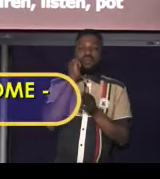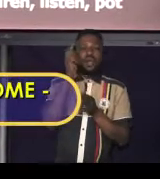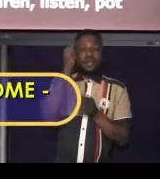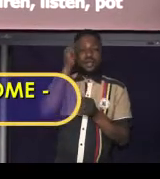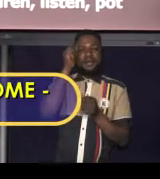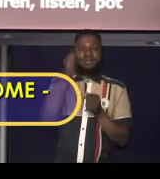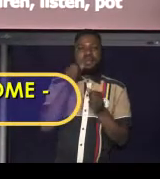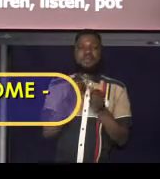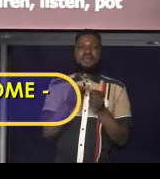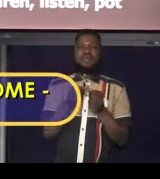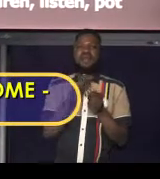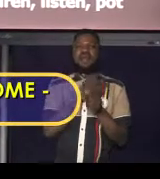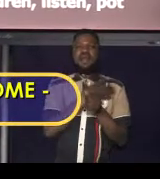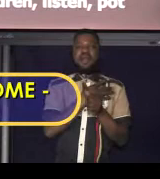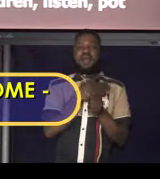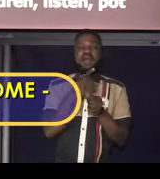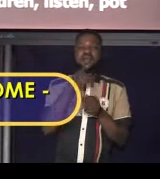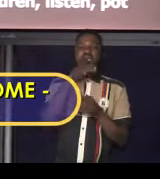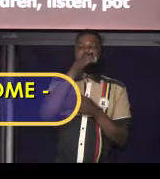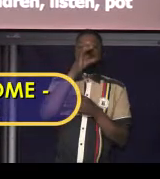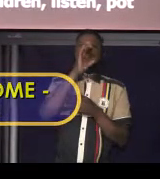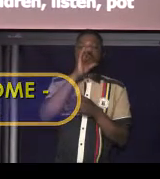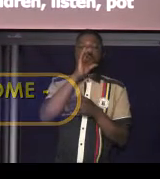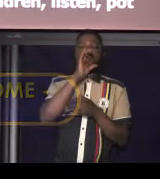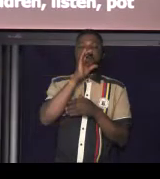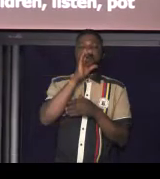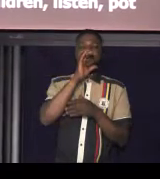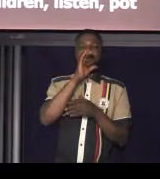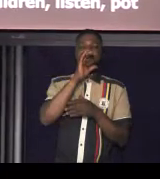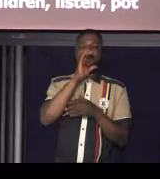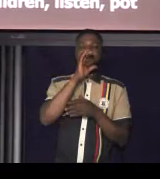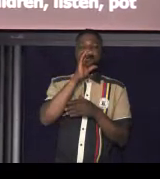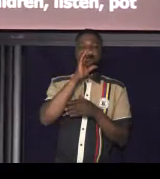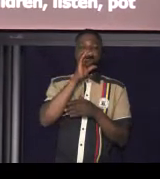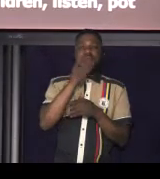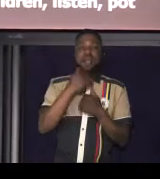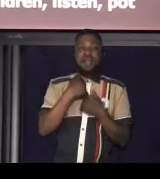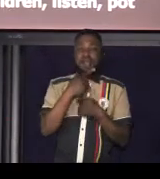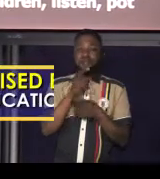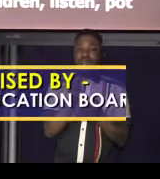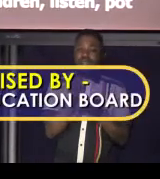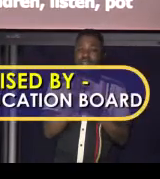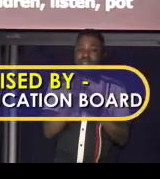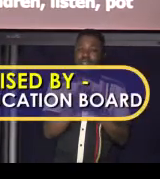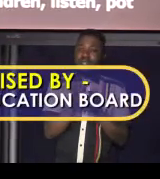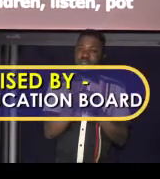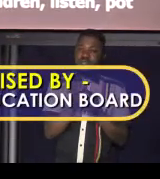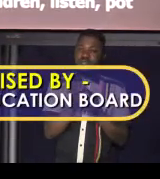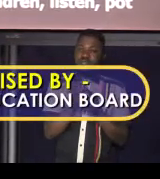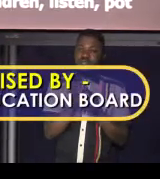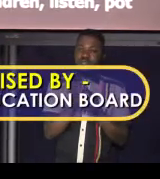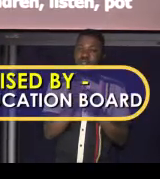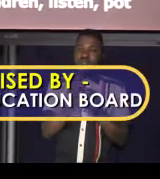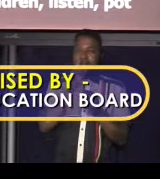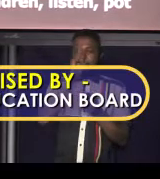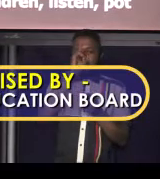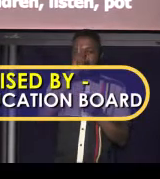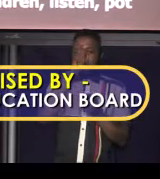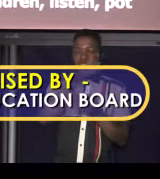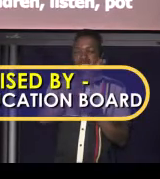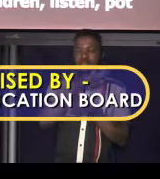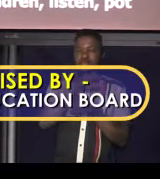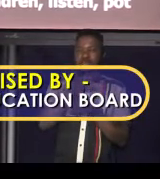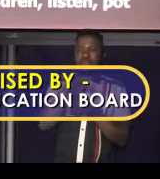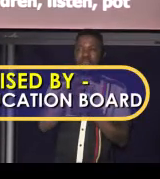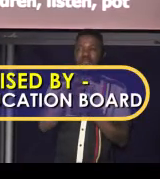Tomato, remember, and drink. Have you written that too?